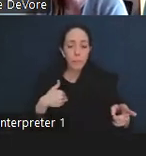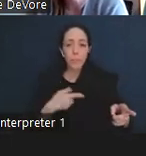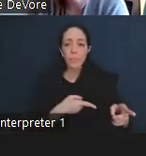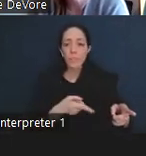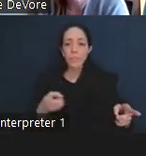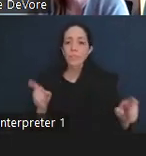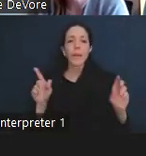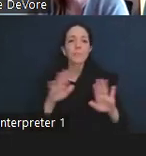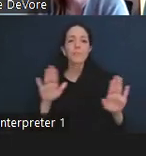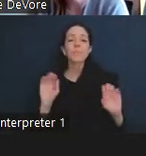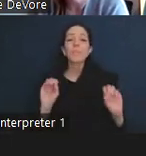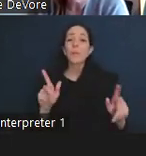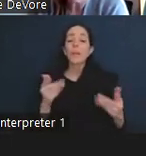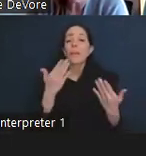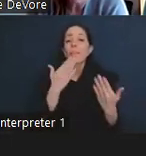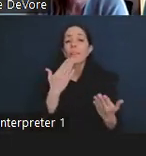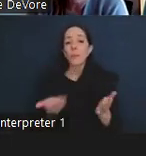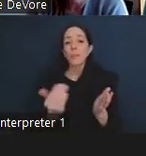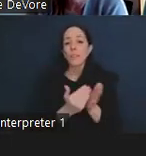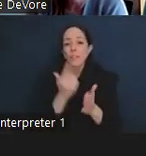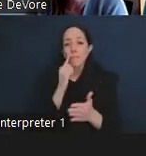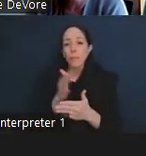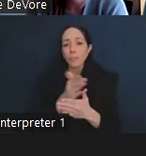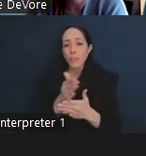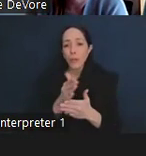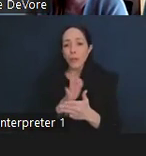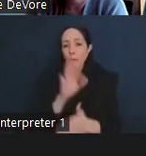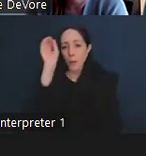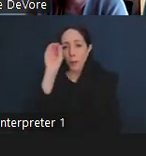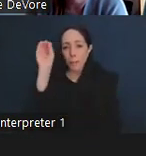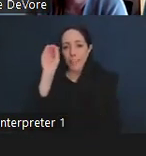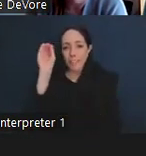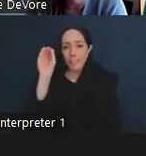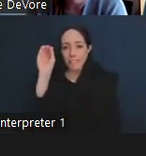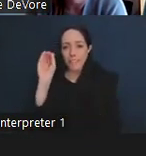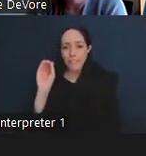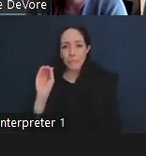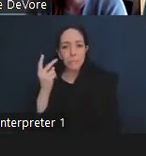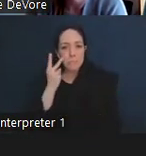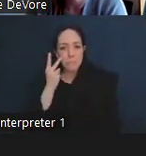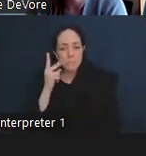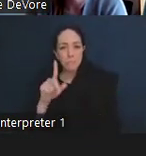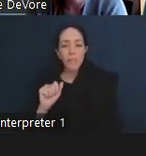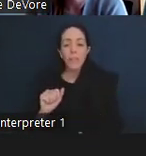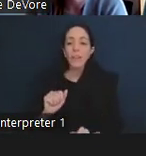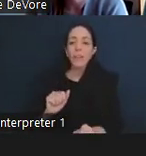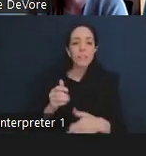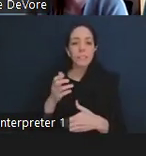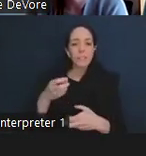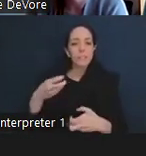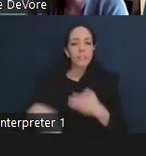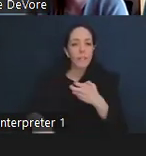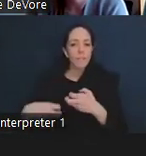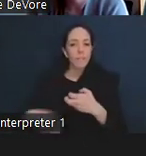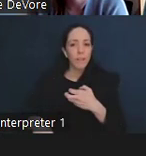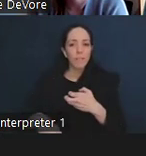Okay, well, again, thank you everyone for sharing your opinions on this. It is hard to share opinions about finances